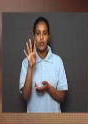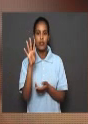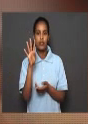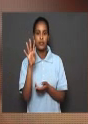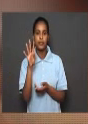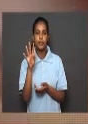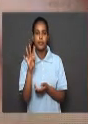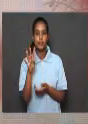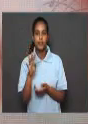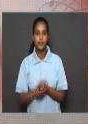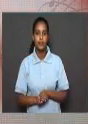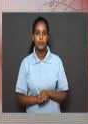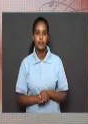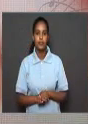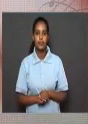4.74.